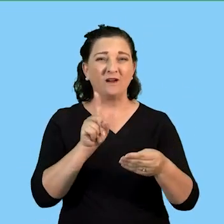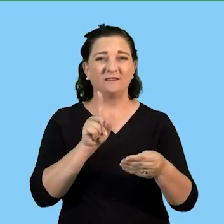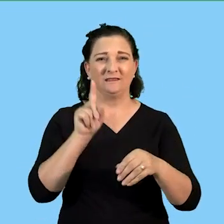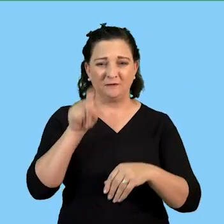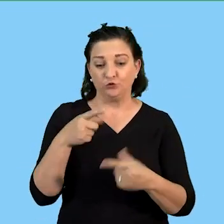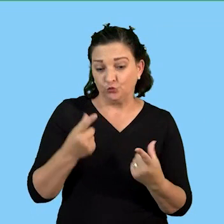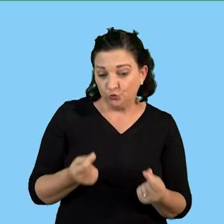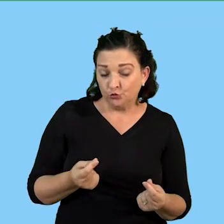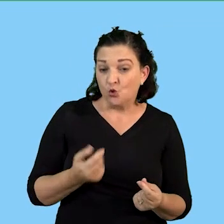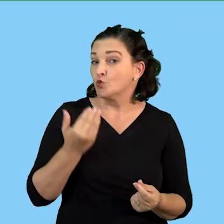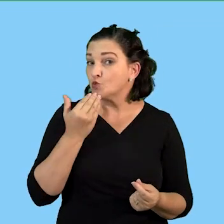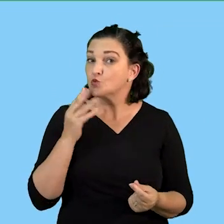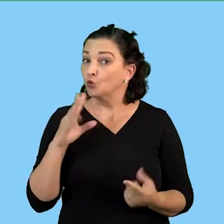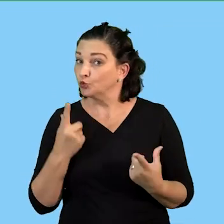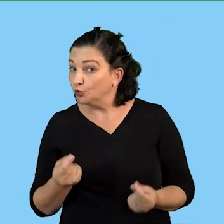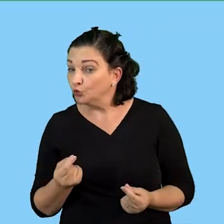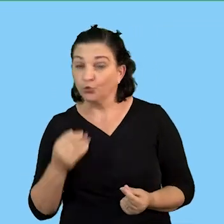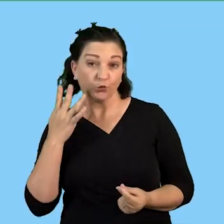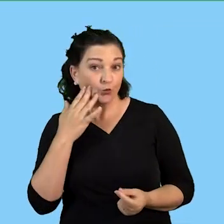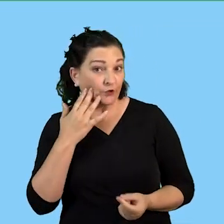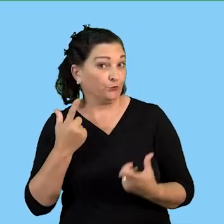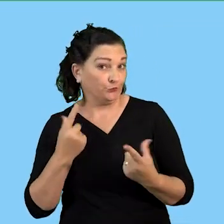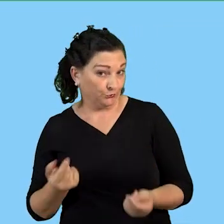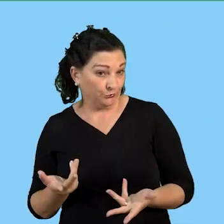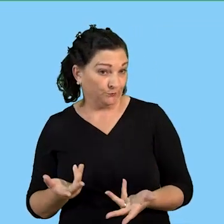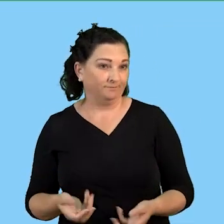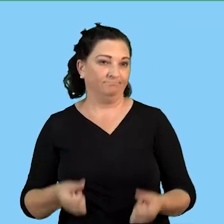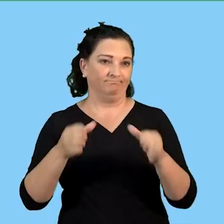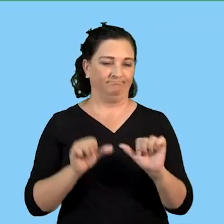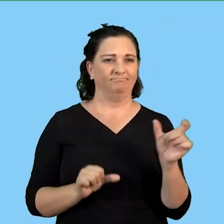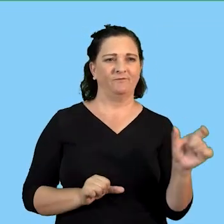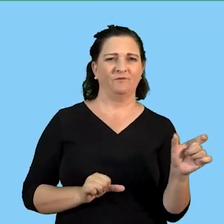a document stating what must be done, who will do it,